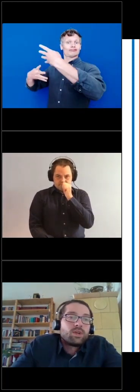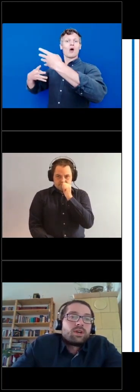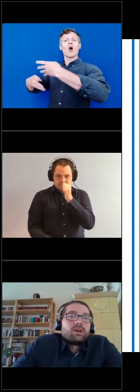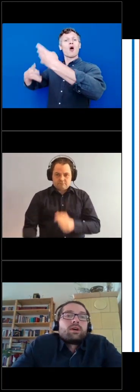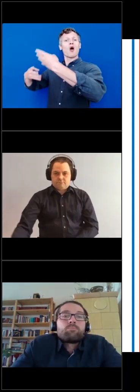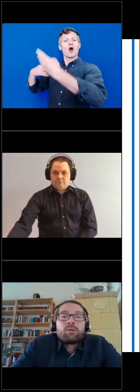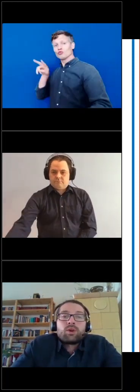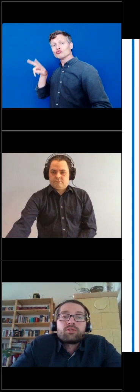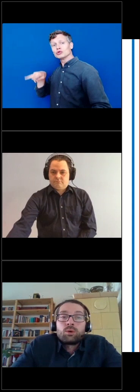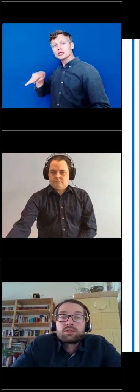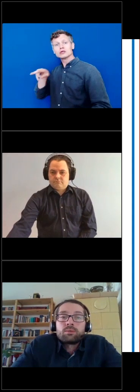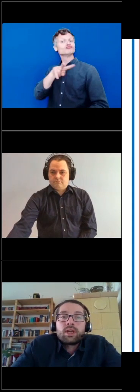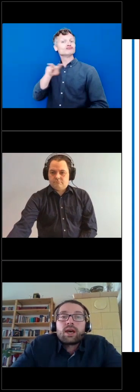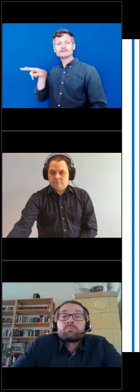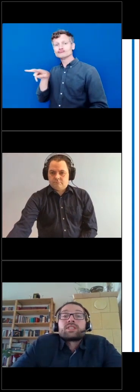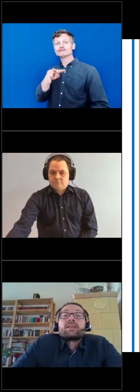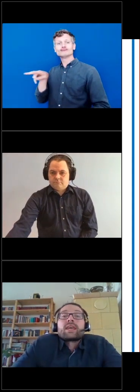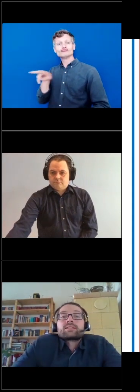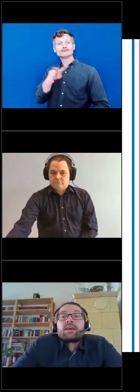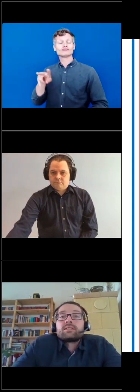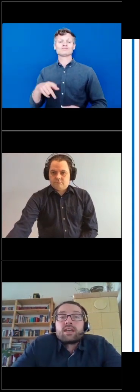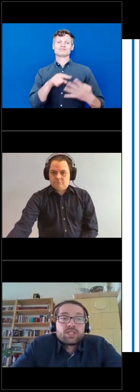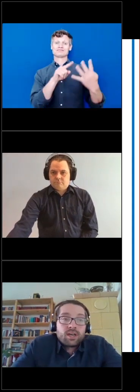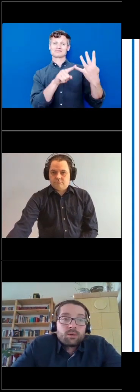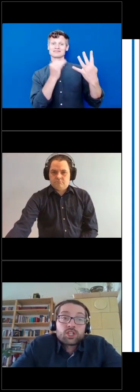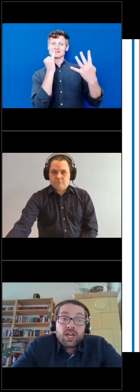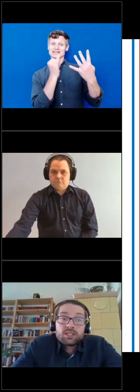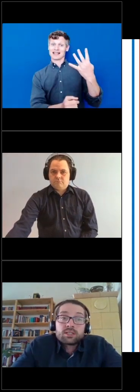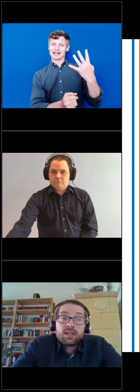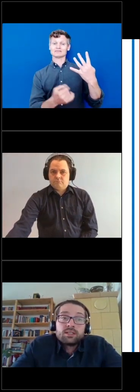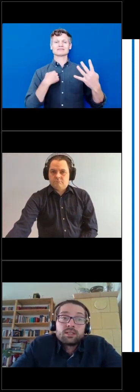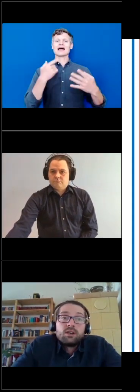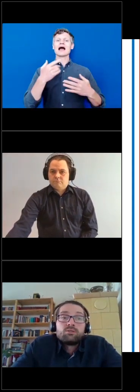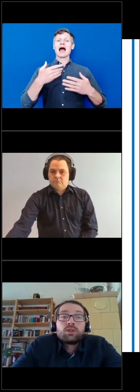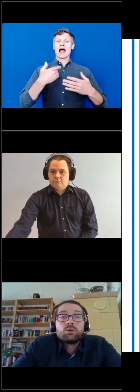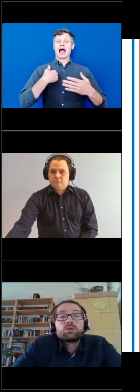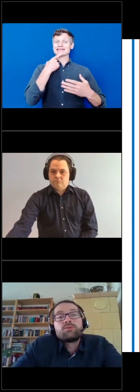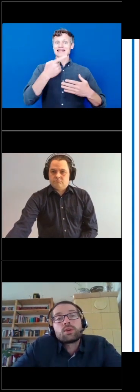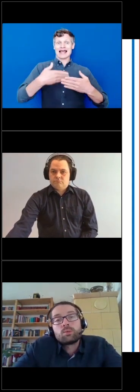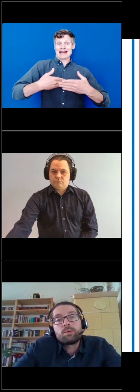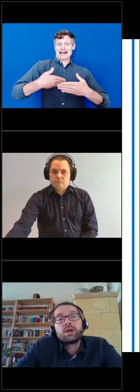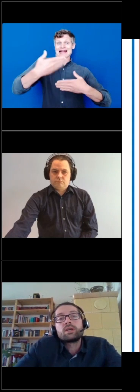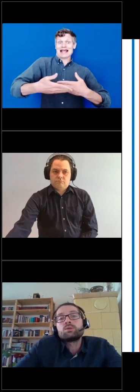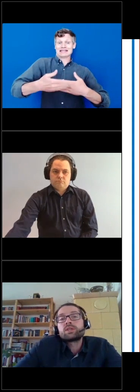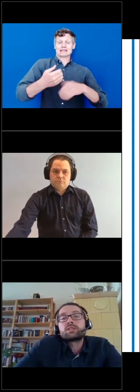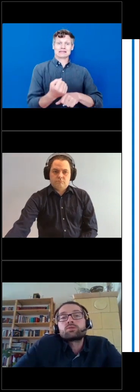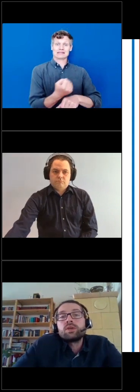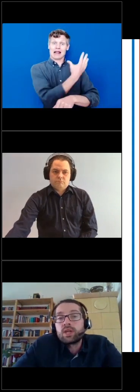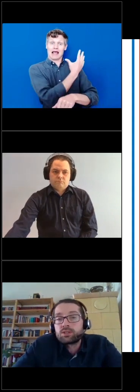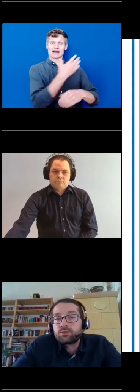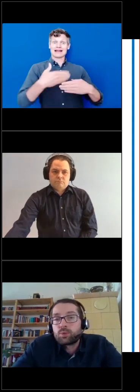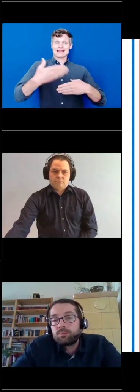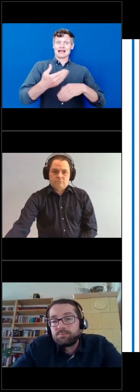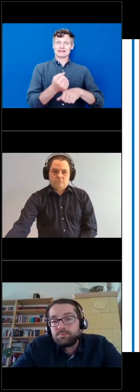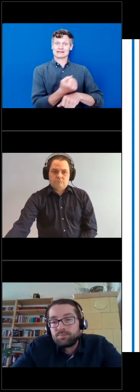Lastly, and maybe you have noticed already, I'm saying next slide every time we change the slide for those who follow the webinar using a screen